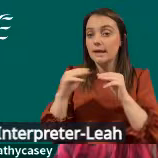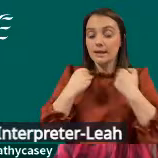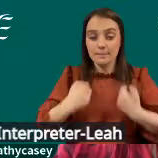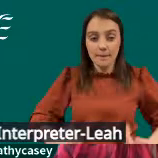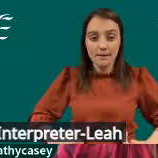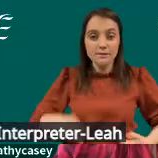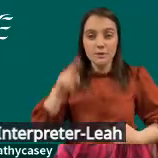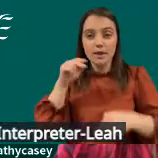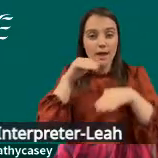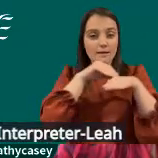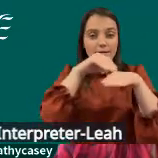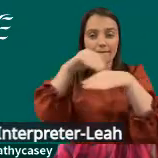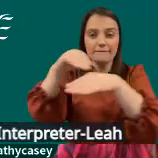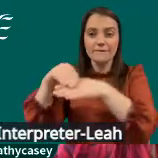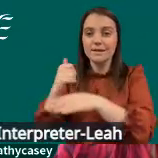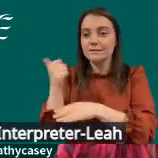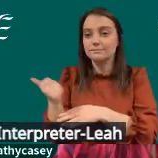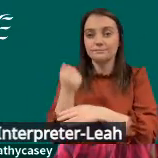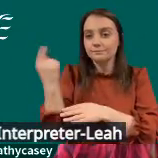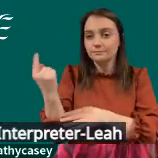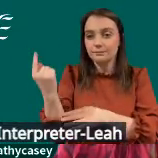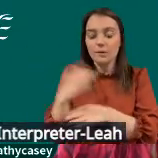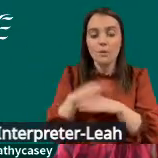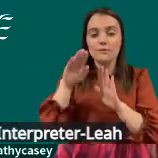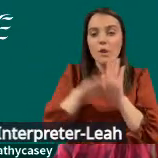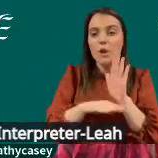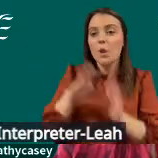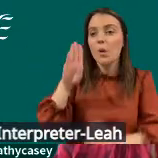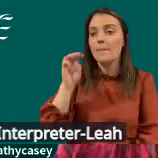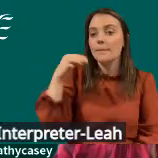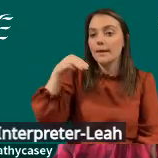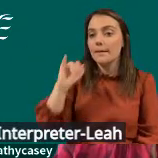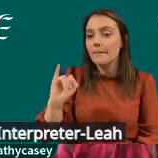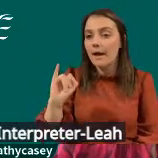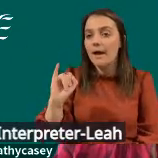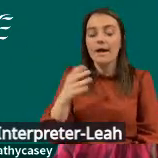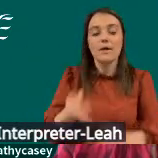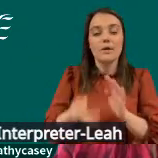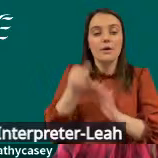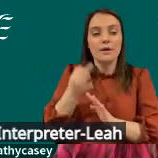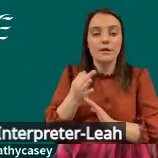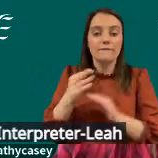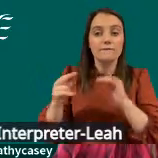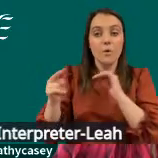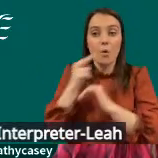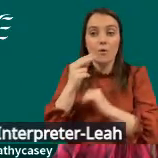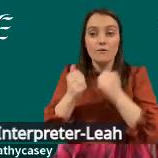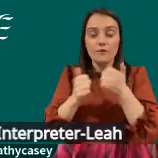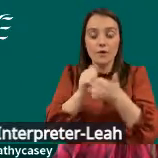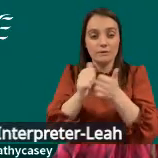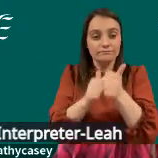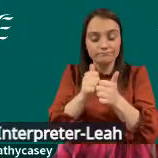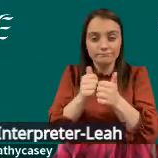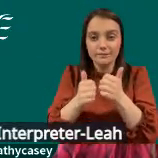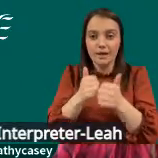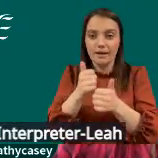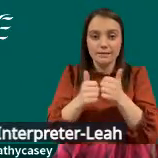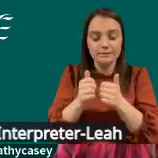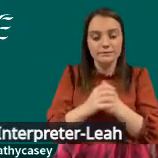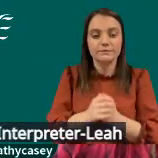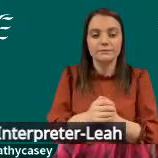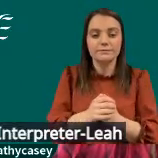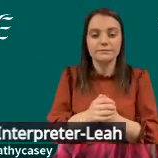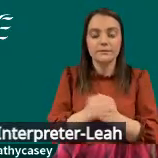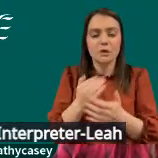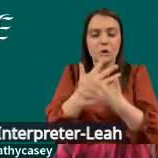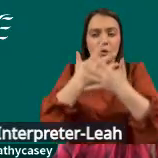people who have a very low BMI or who have eating disorders or excessive exercising. It has a major impact on our quality of